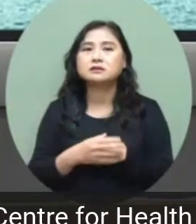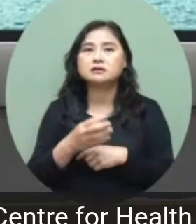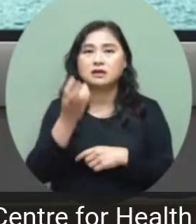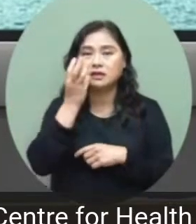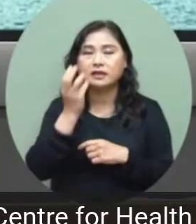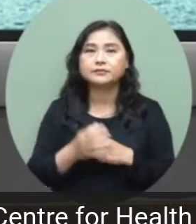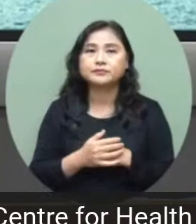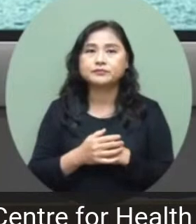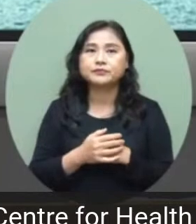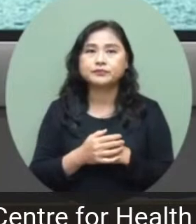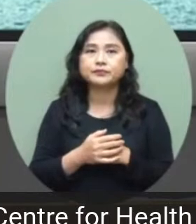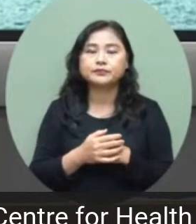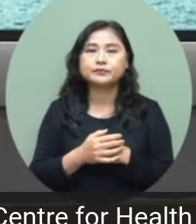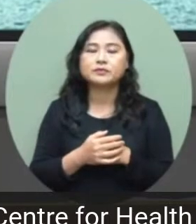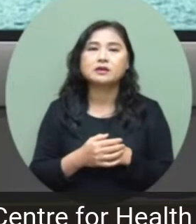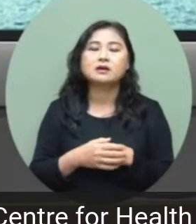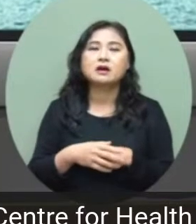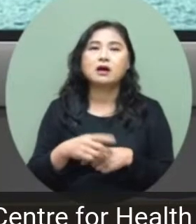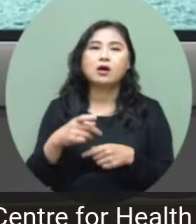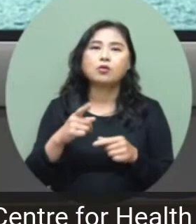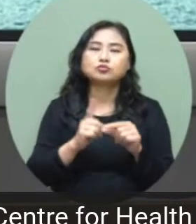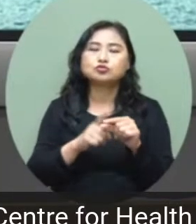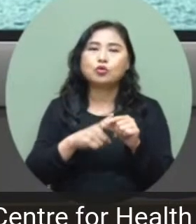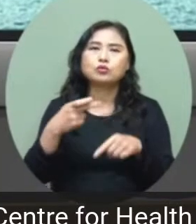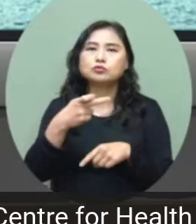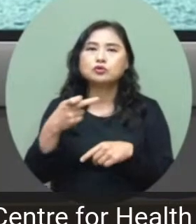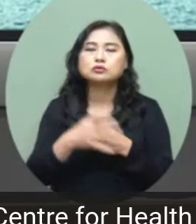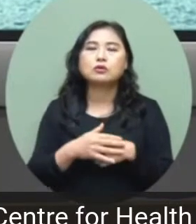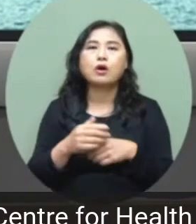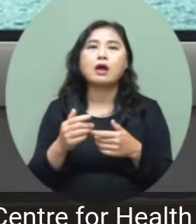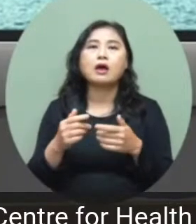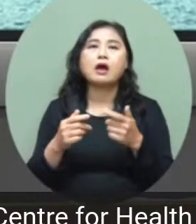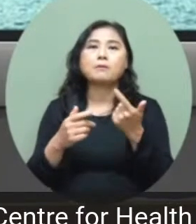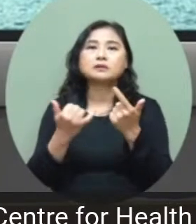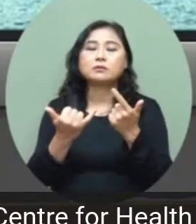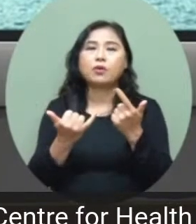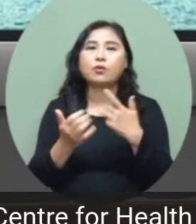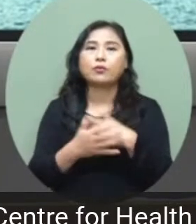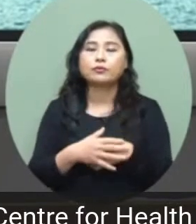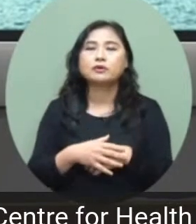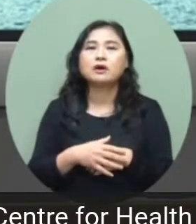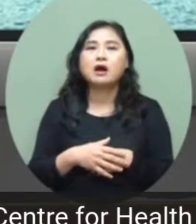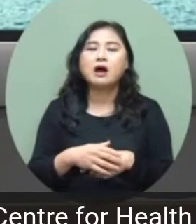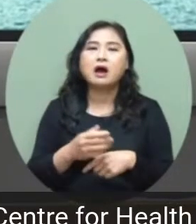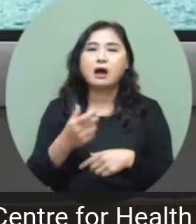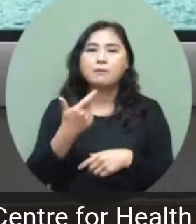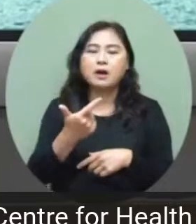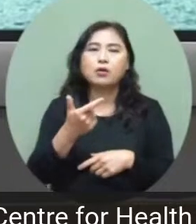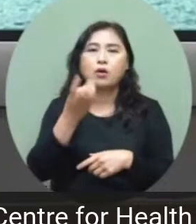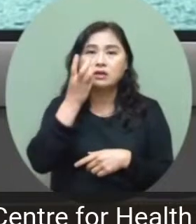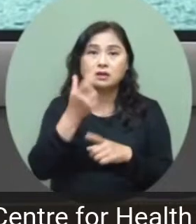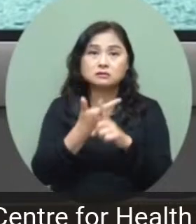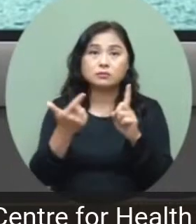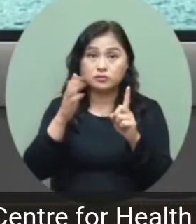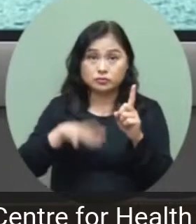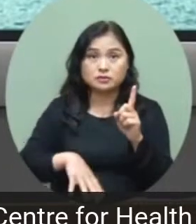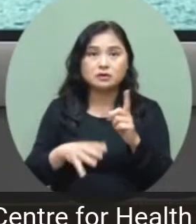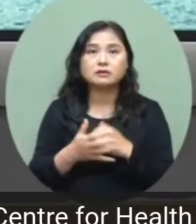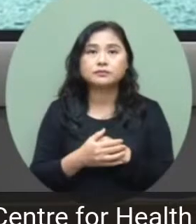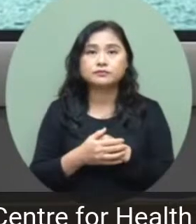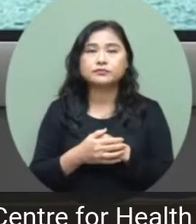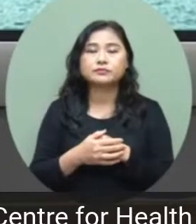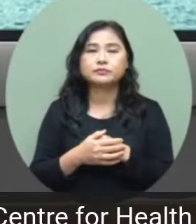old. The median age is still 86. 8 are under the age of 18.